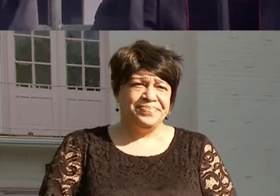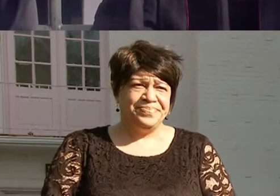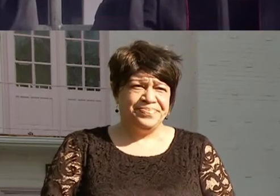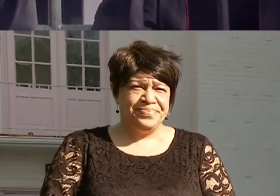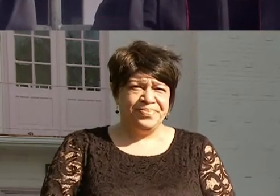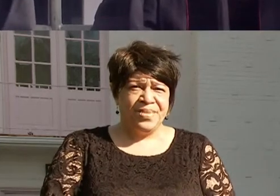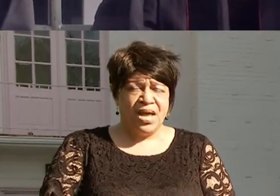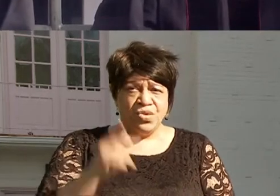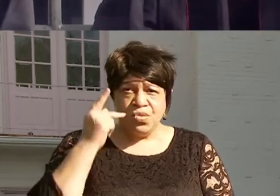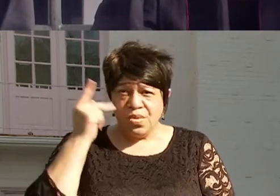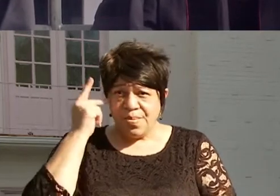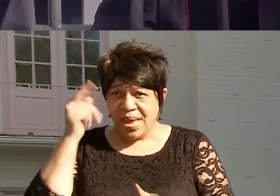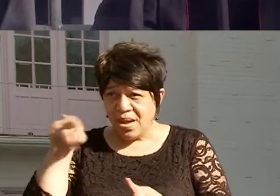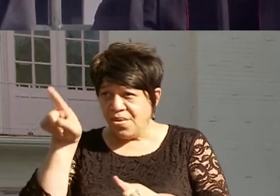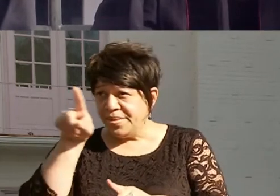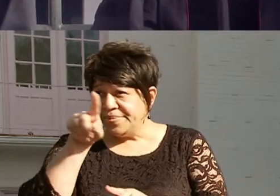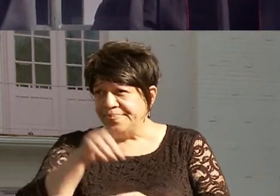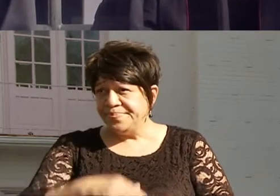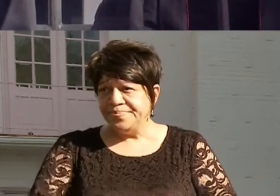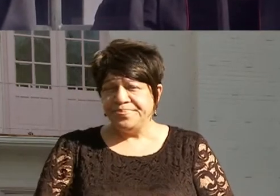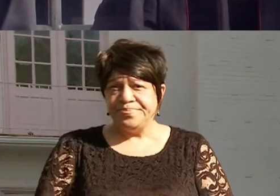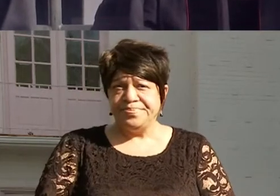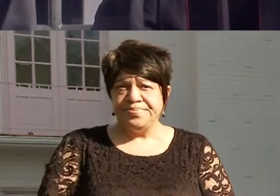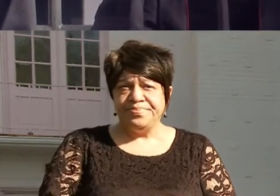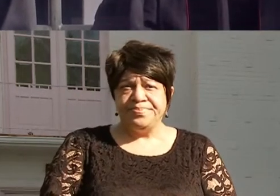To the parents,